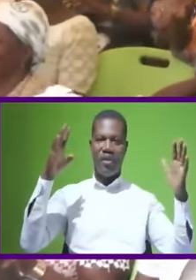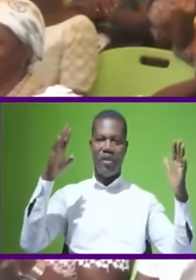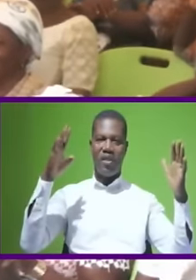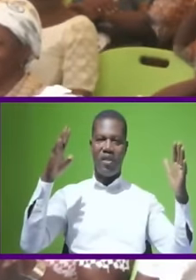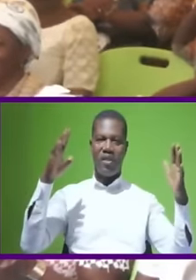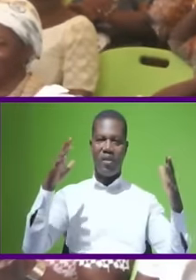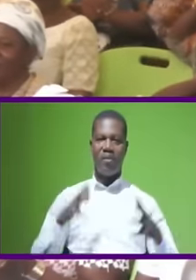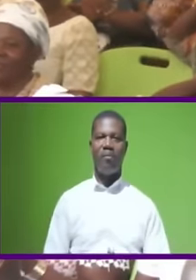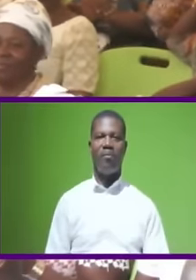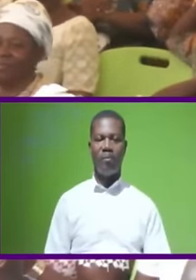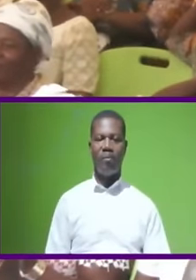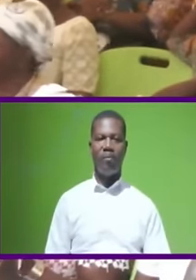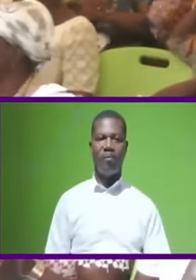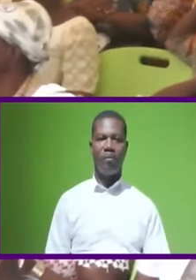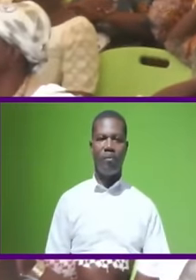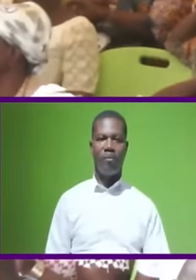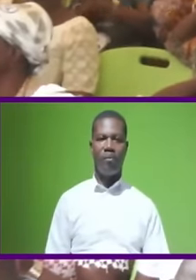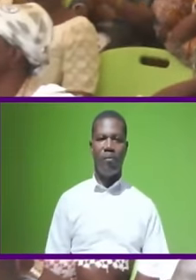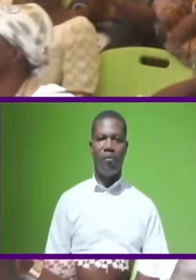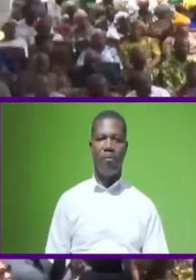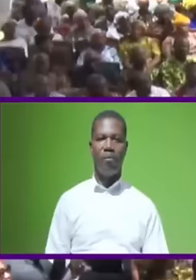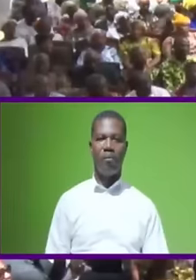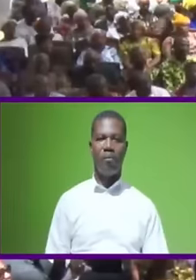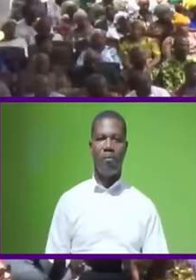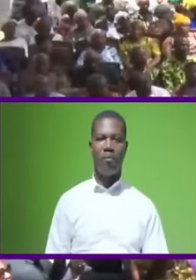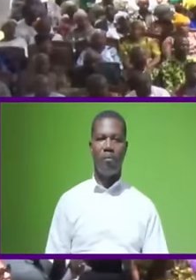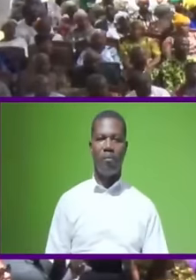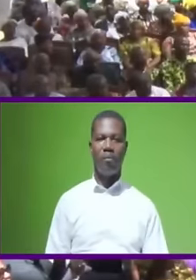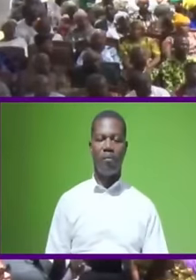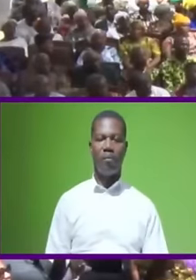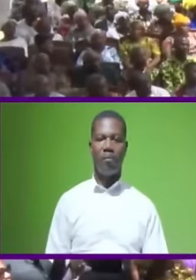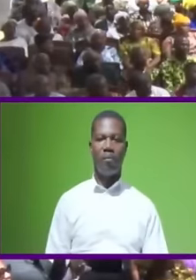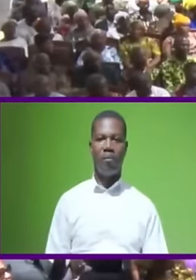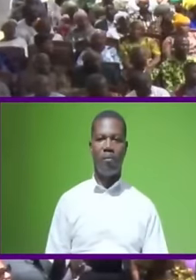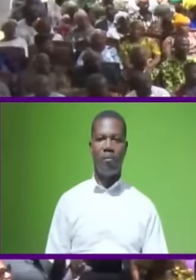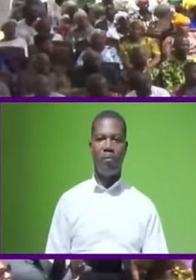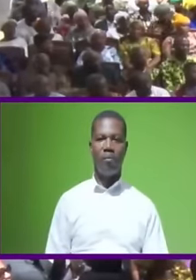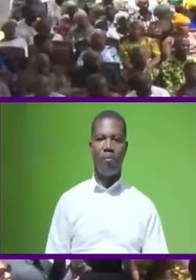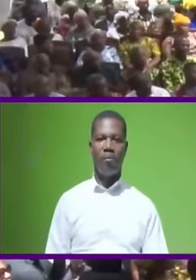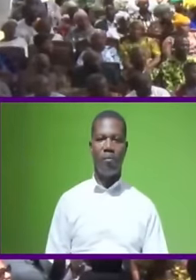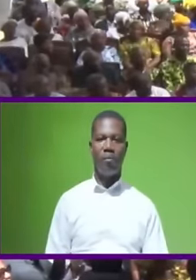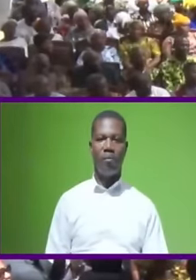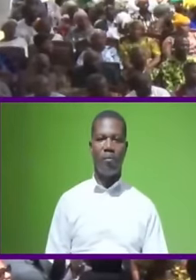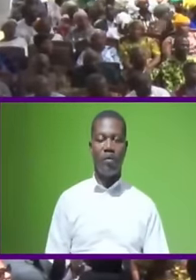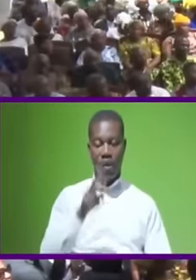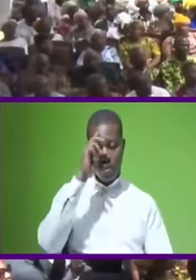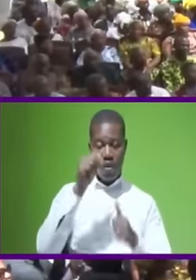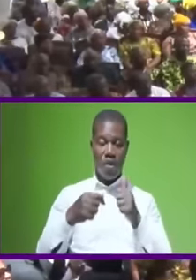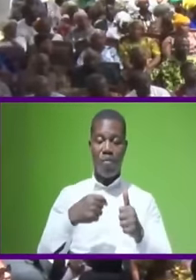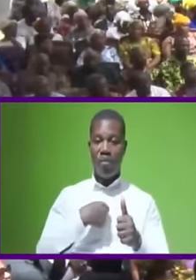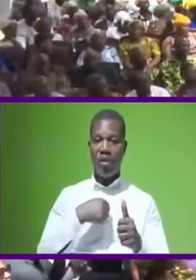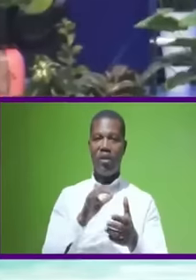die before I'm being celebrated. I will be celebrated whilst I'm alive.